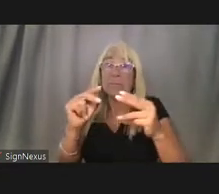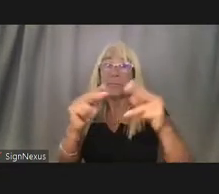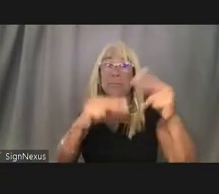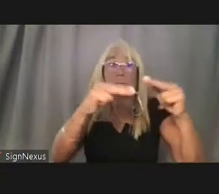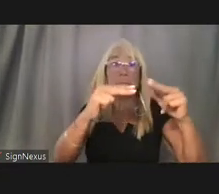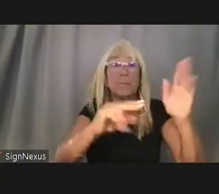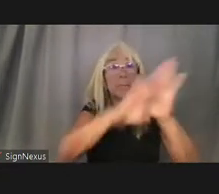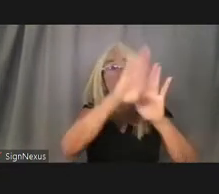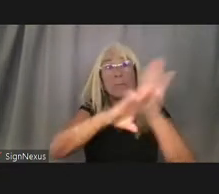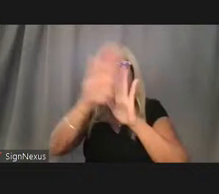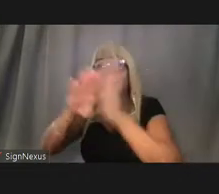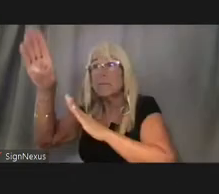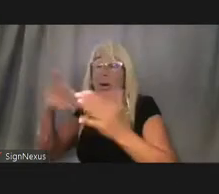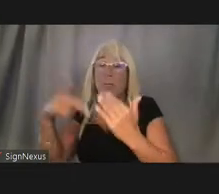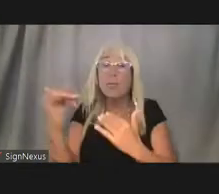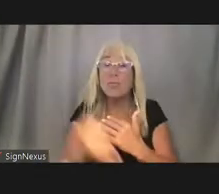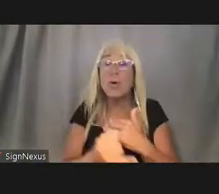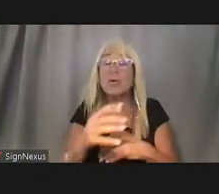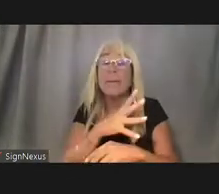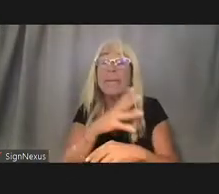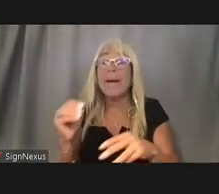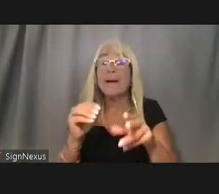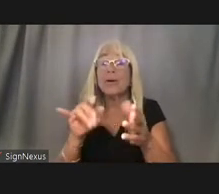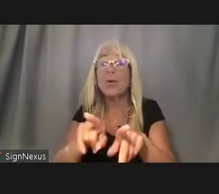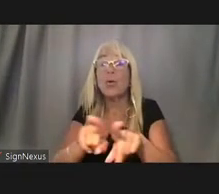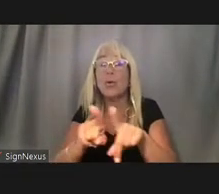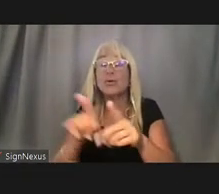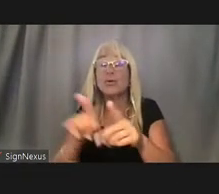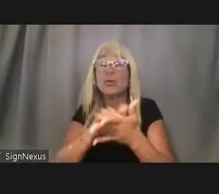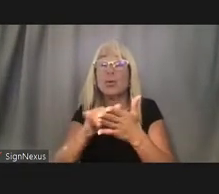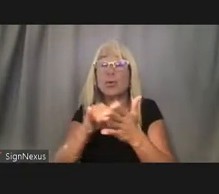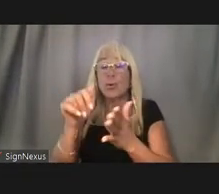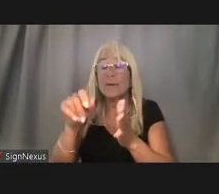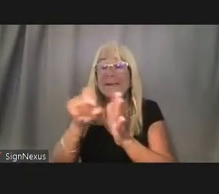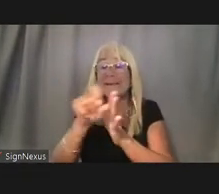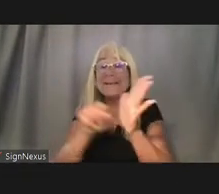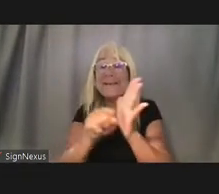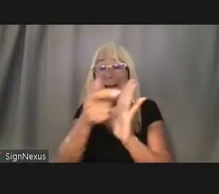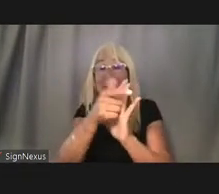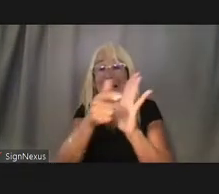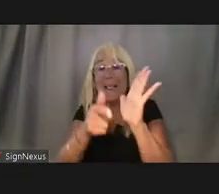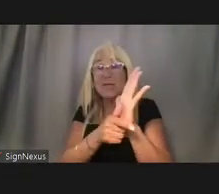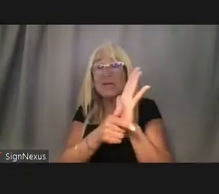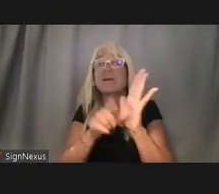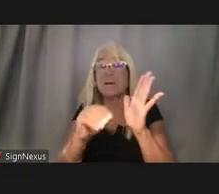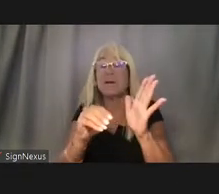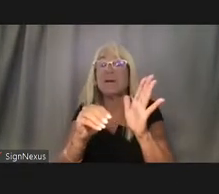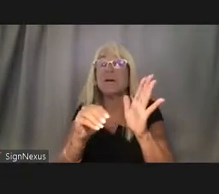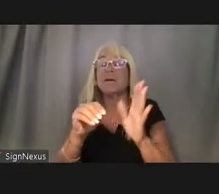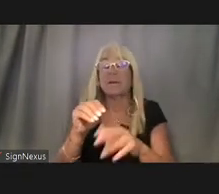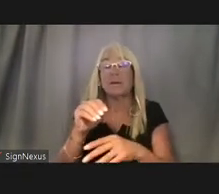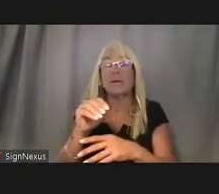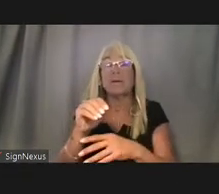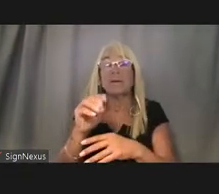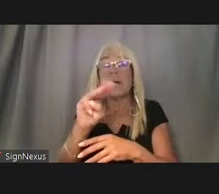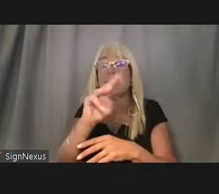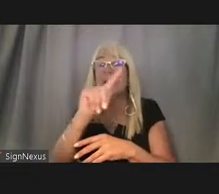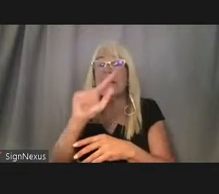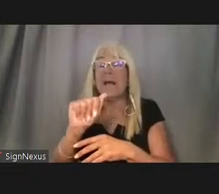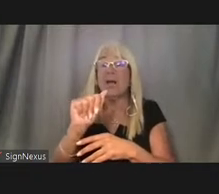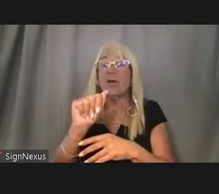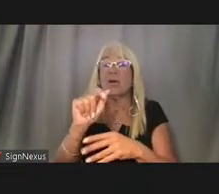consistent with the purposes underlying the New York State legislation entitled the MTA reform and traffic Mobility Act